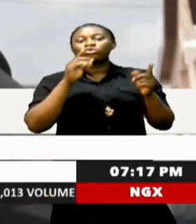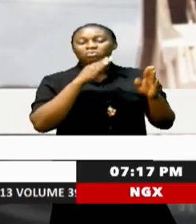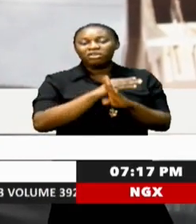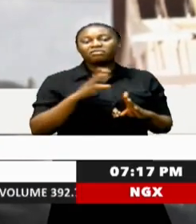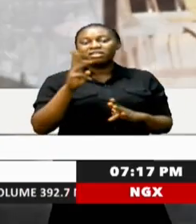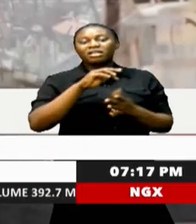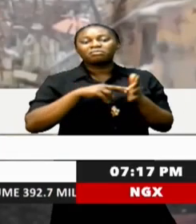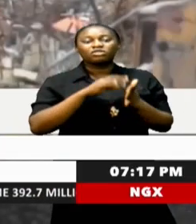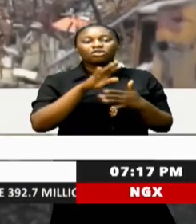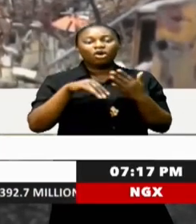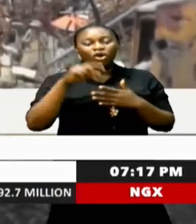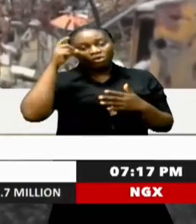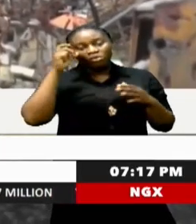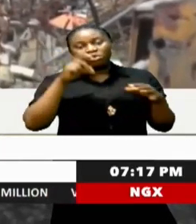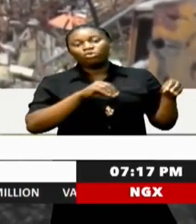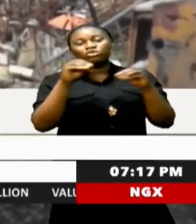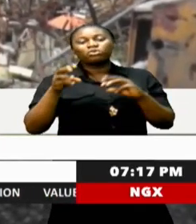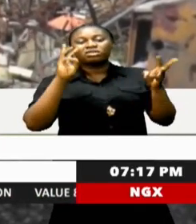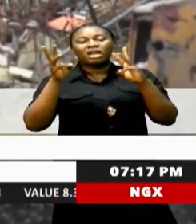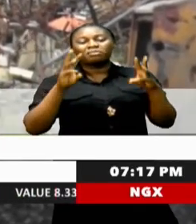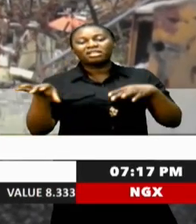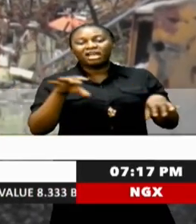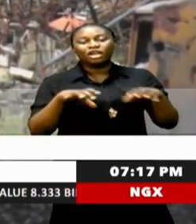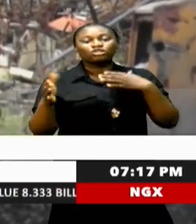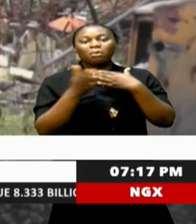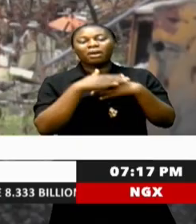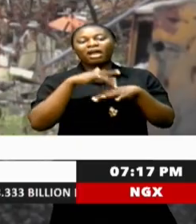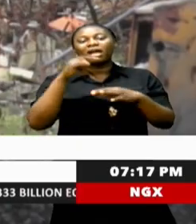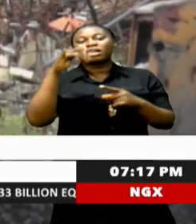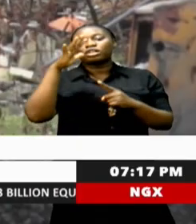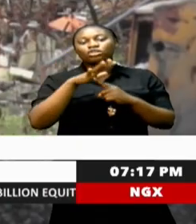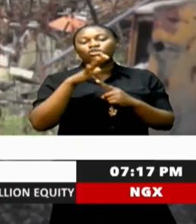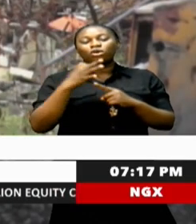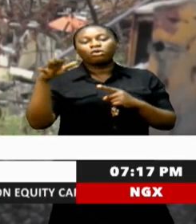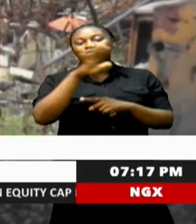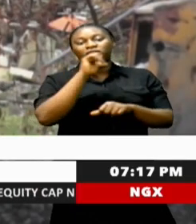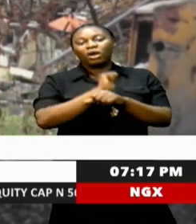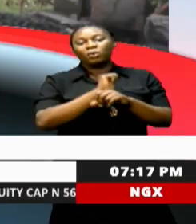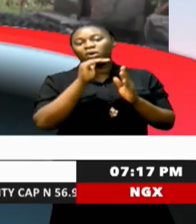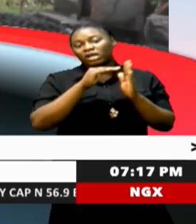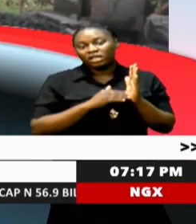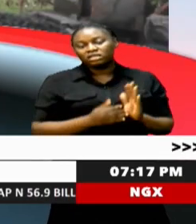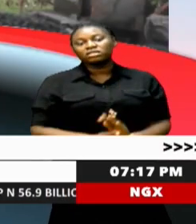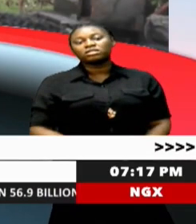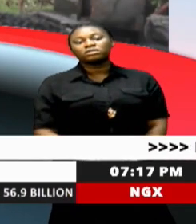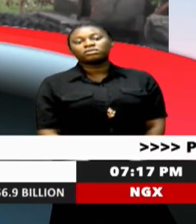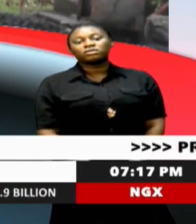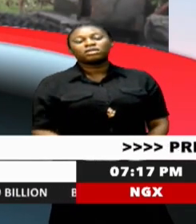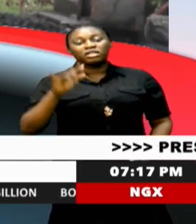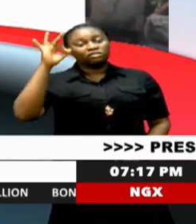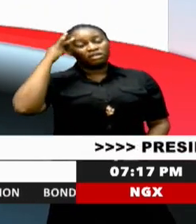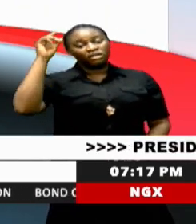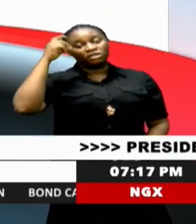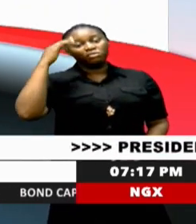all governments must put climate action back at the top of cabinet agendas. The federal government